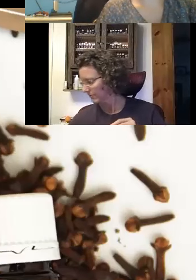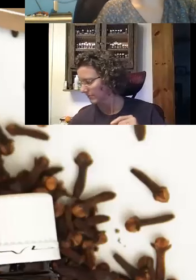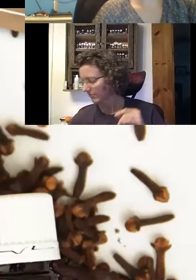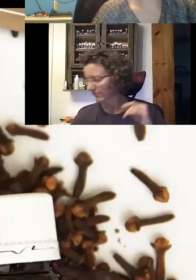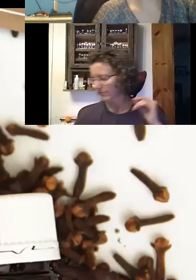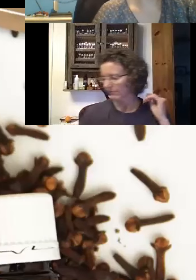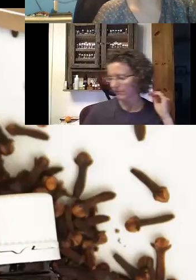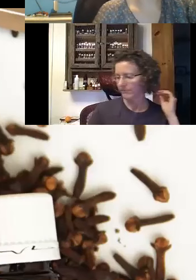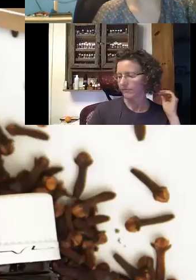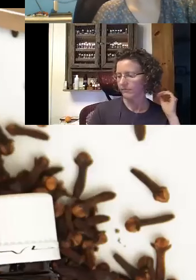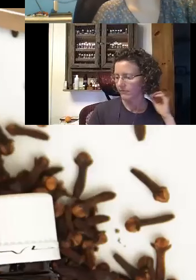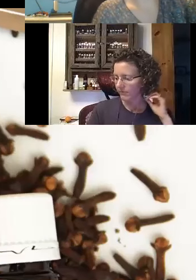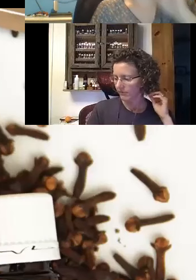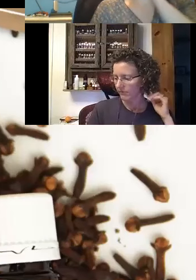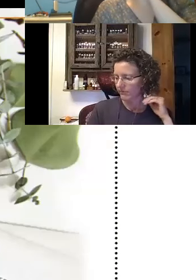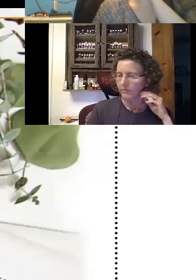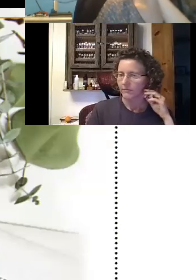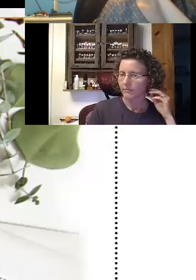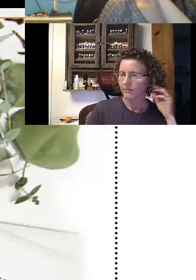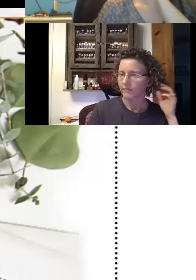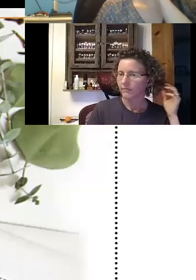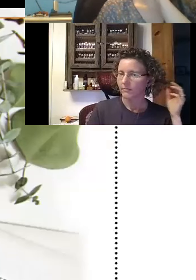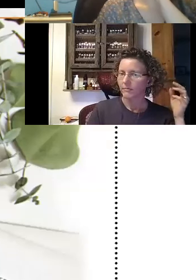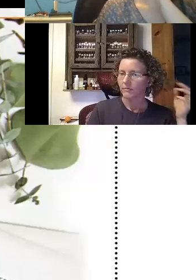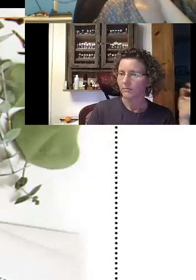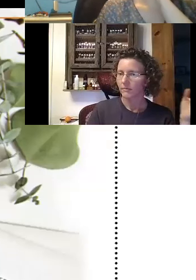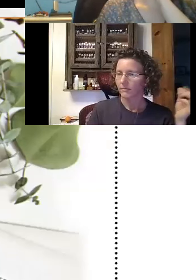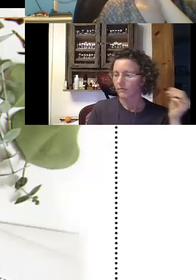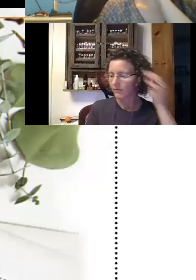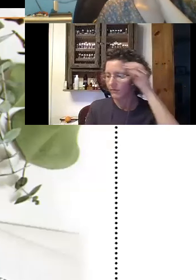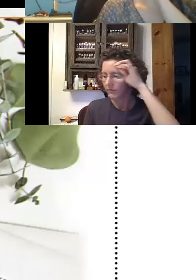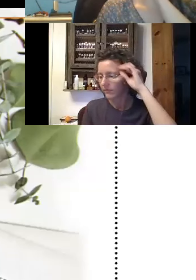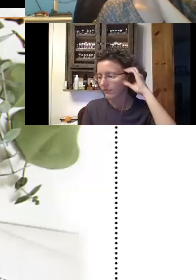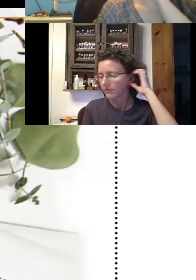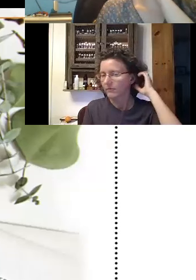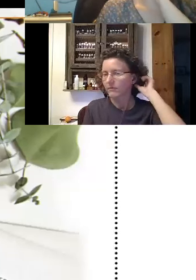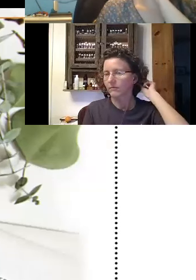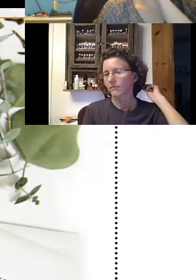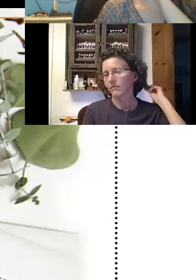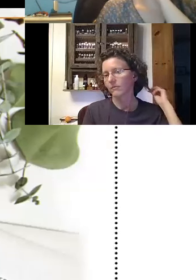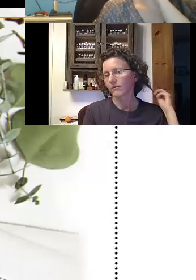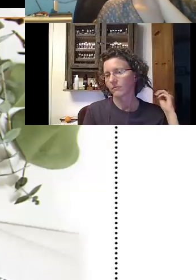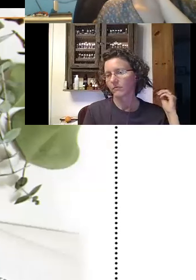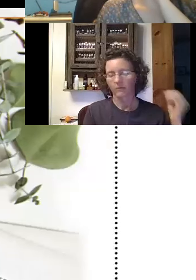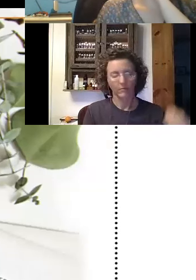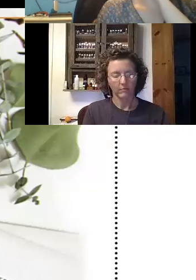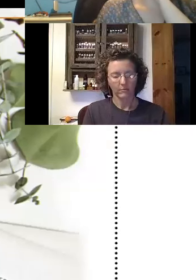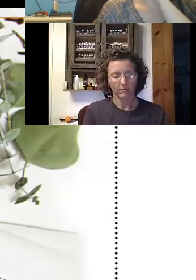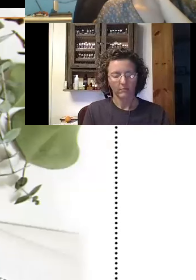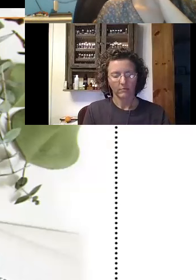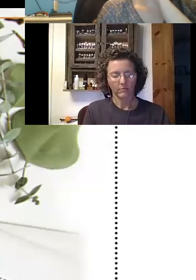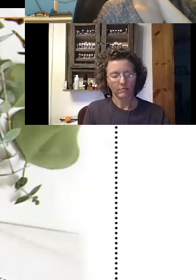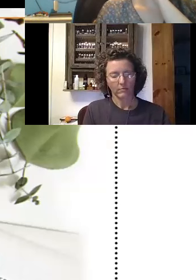Thieves cleaner line. And when you get the premium starter kit, it comes with a sample of the Thieves household